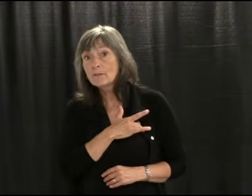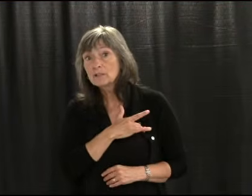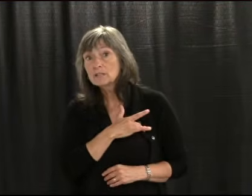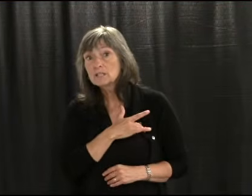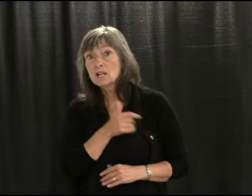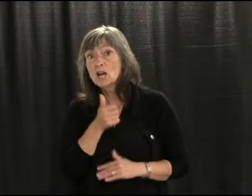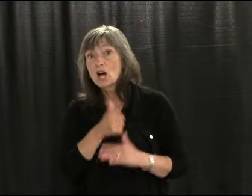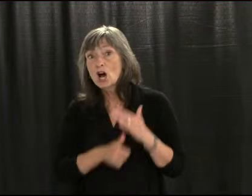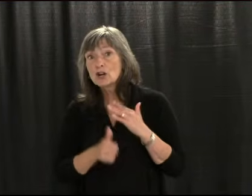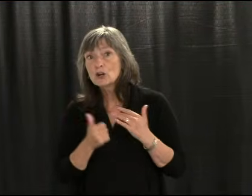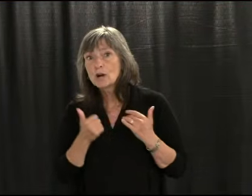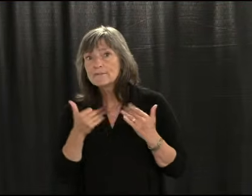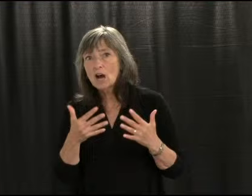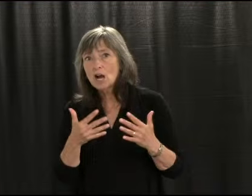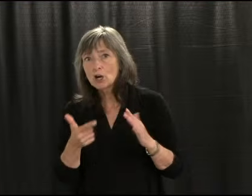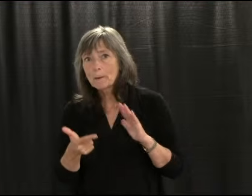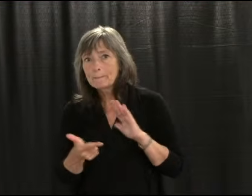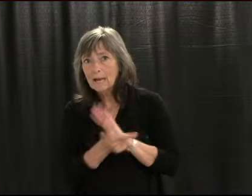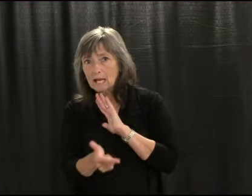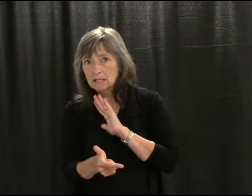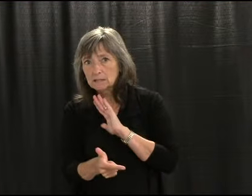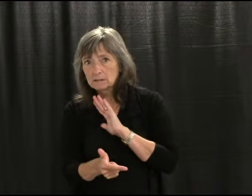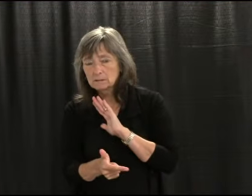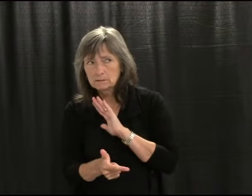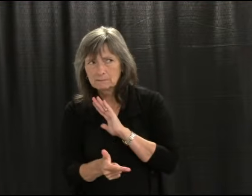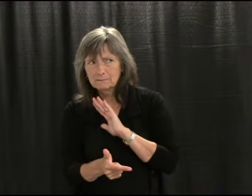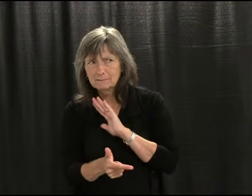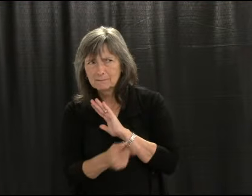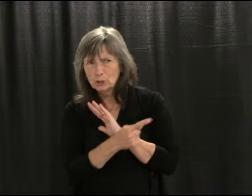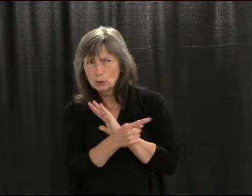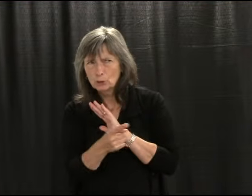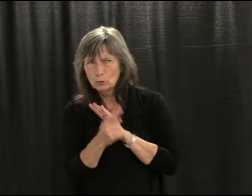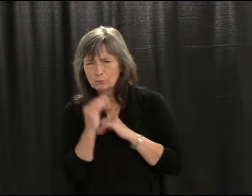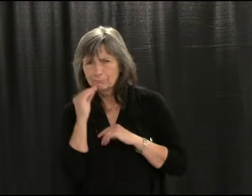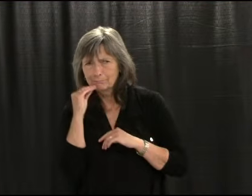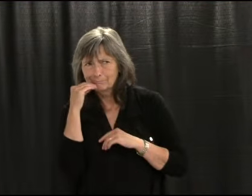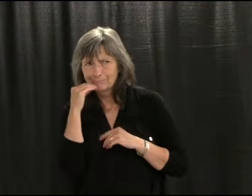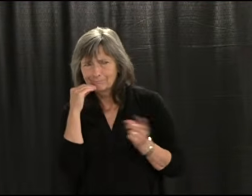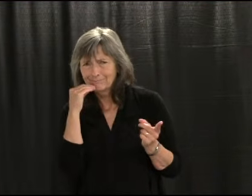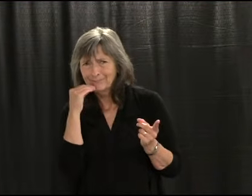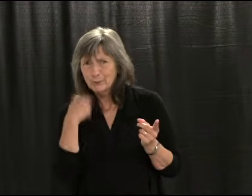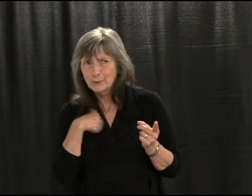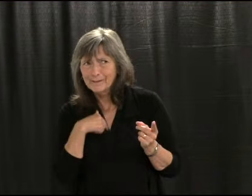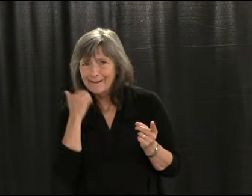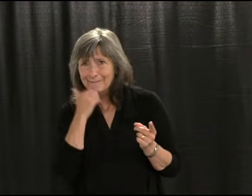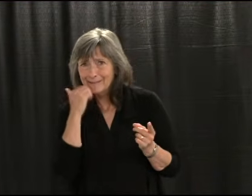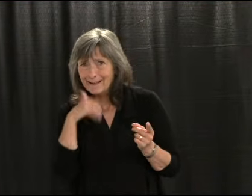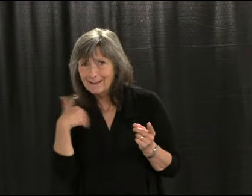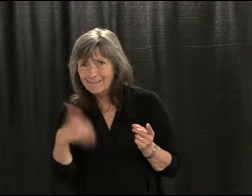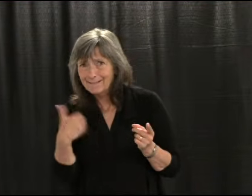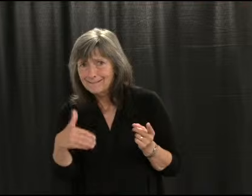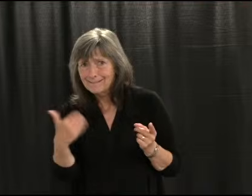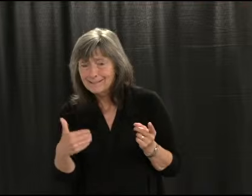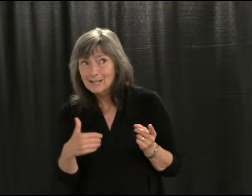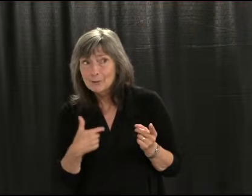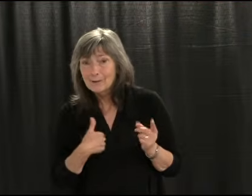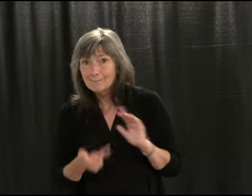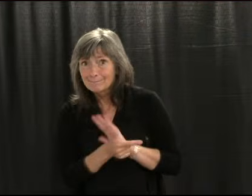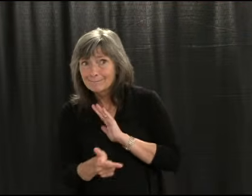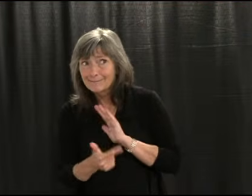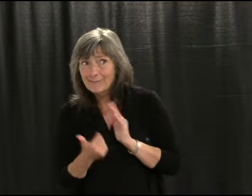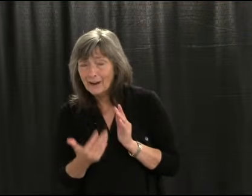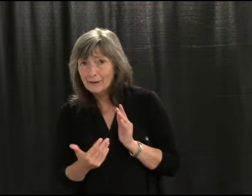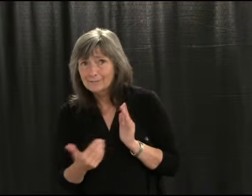under a fire ban. Why am I doing that when we have been here day after day after day saying the province is under a fire